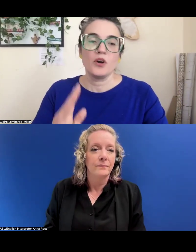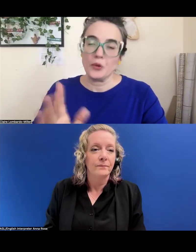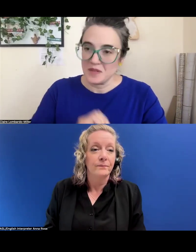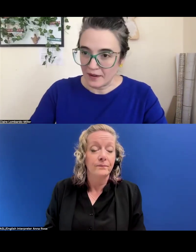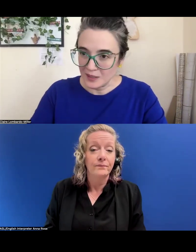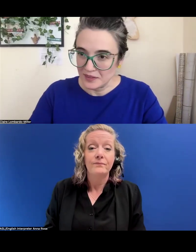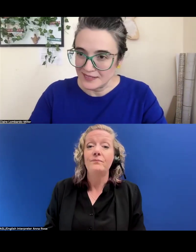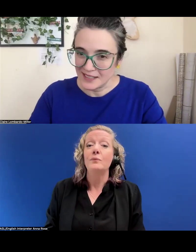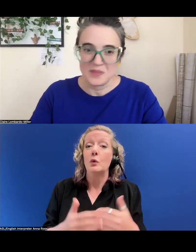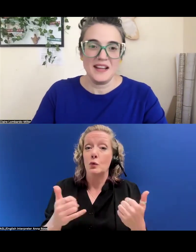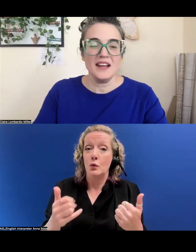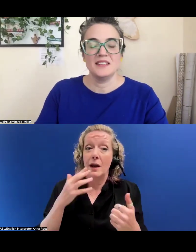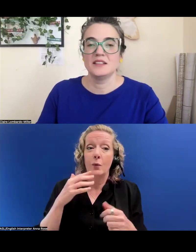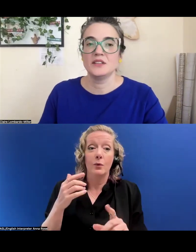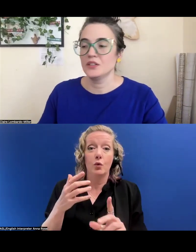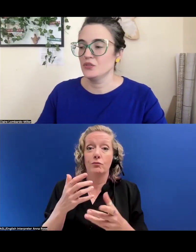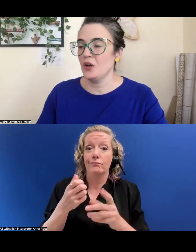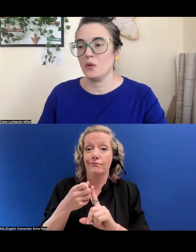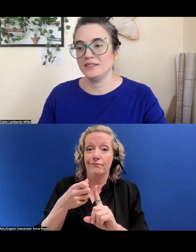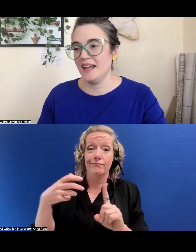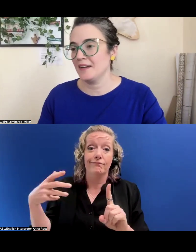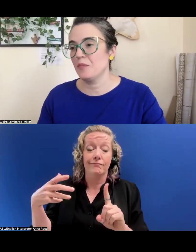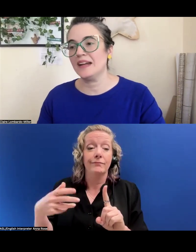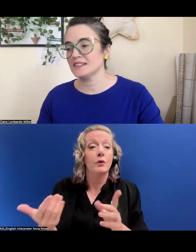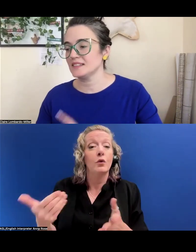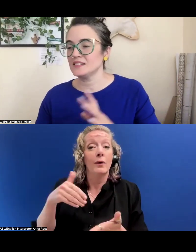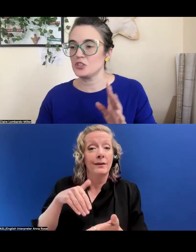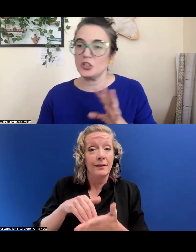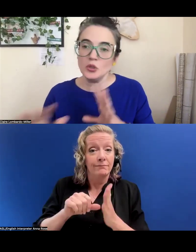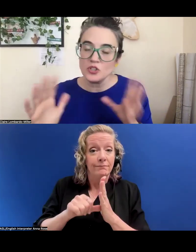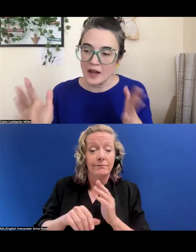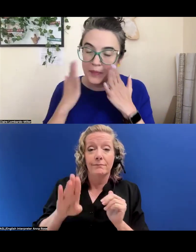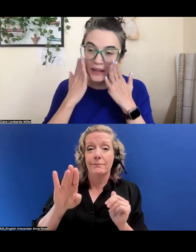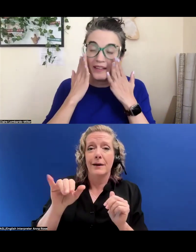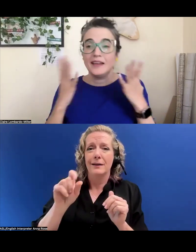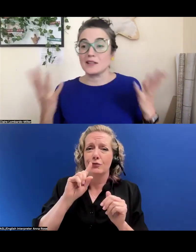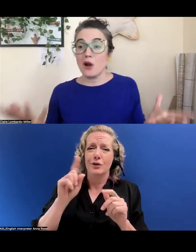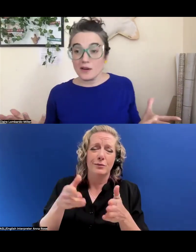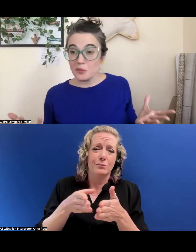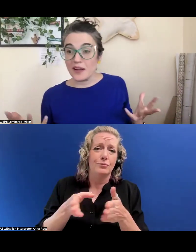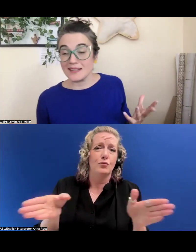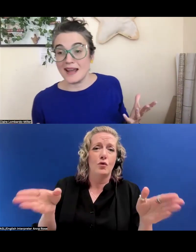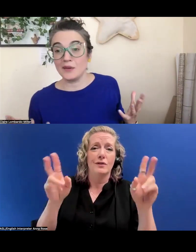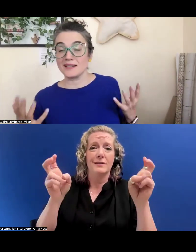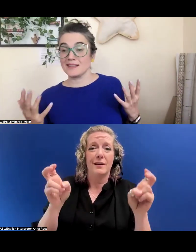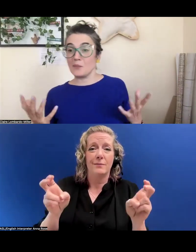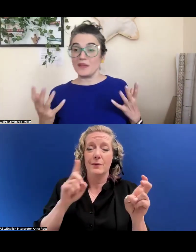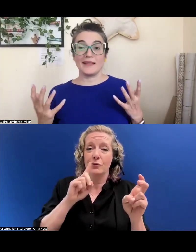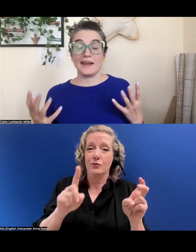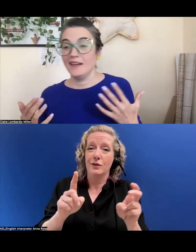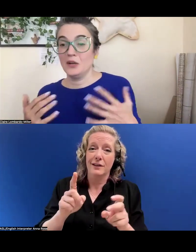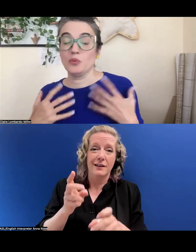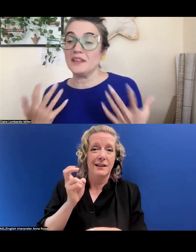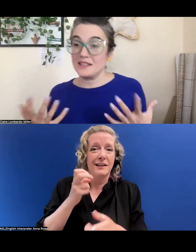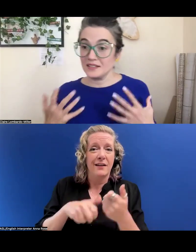And we're going to be talking about this type today. So, again, bias is such a huge topic. It's hard to break it down into something